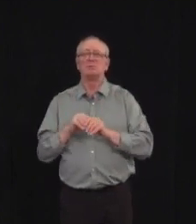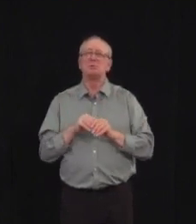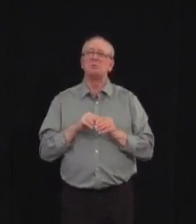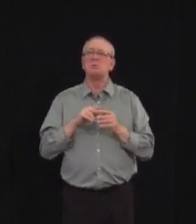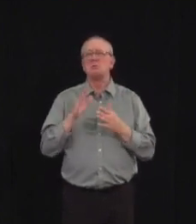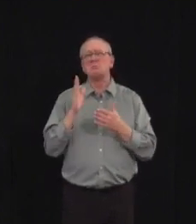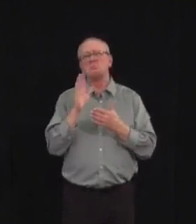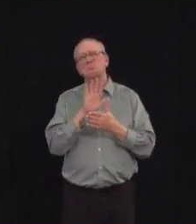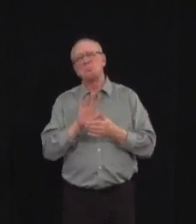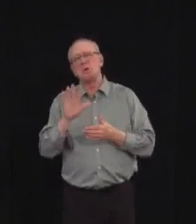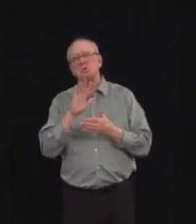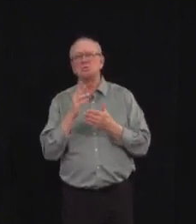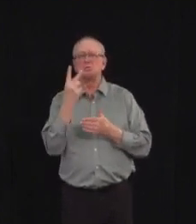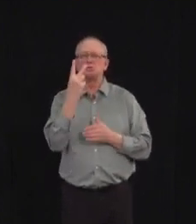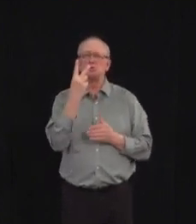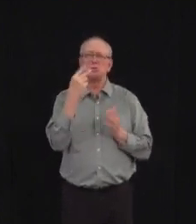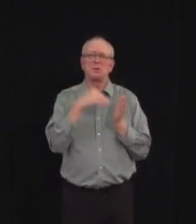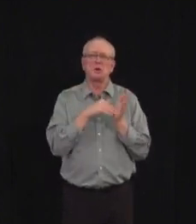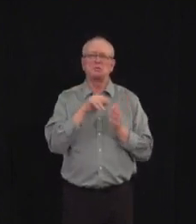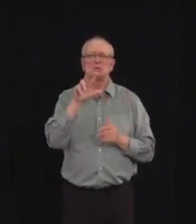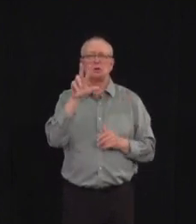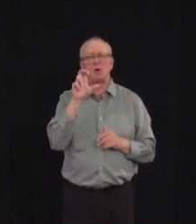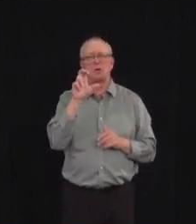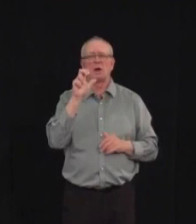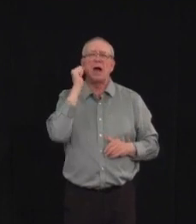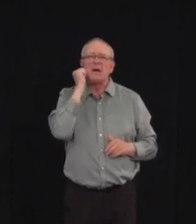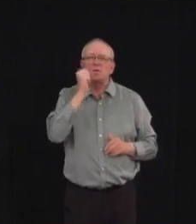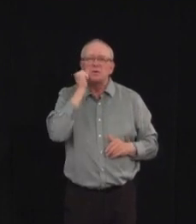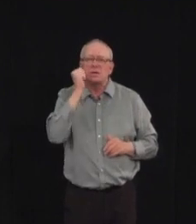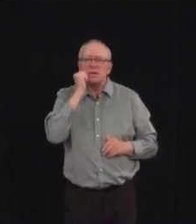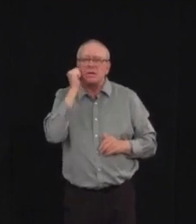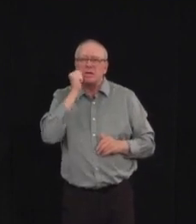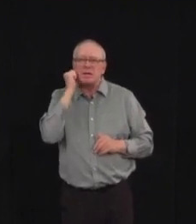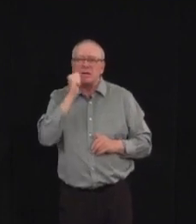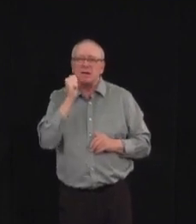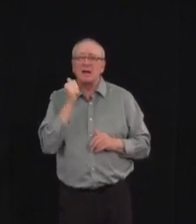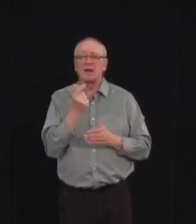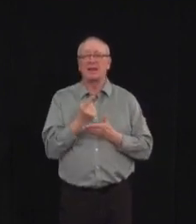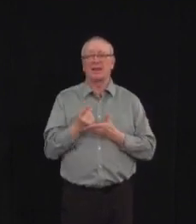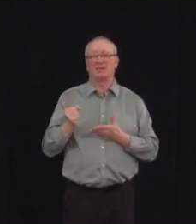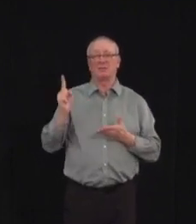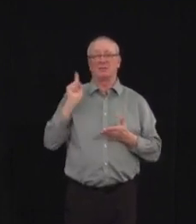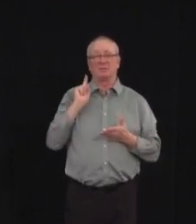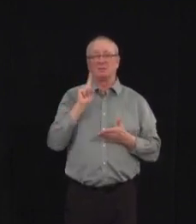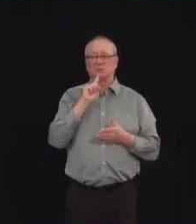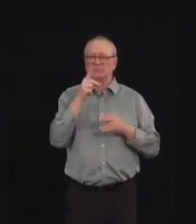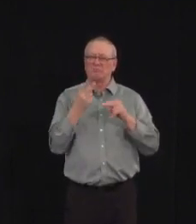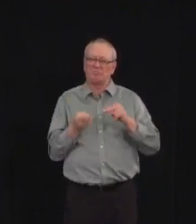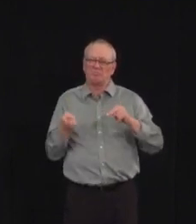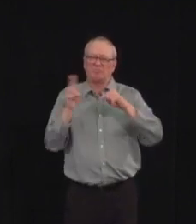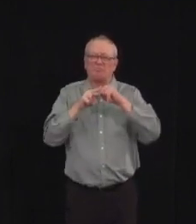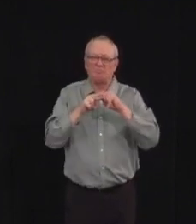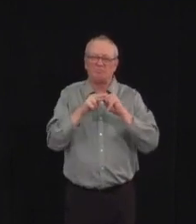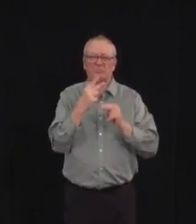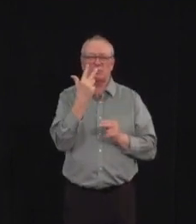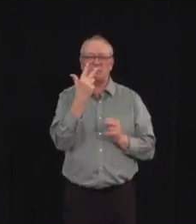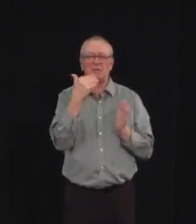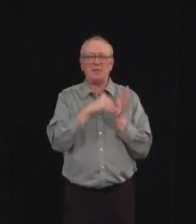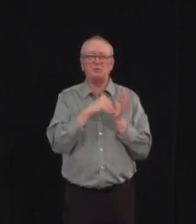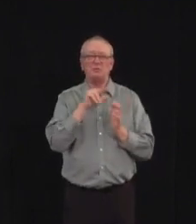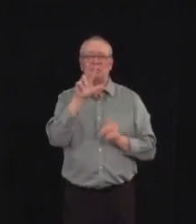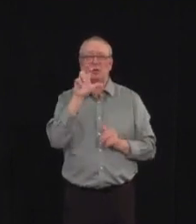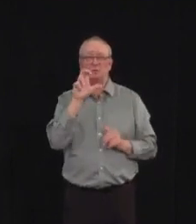2,300 per day since the 4th of March, and in the last week, more like 3,300. Before we move to today's update